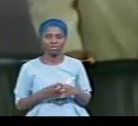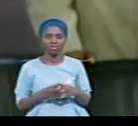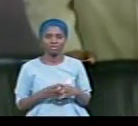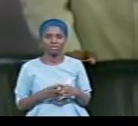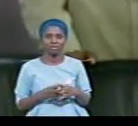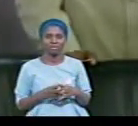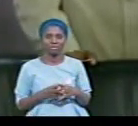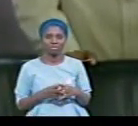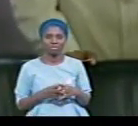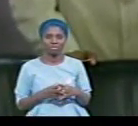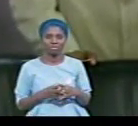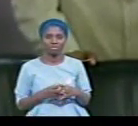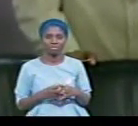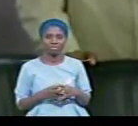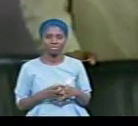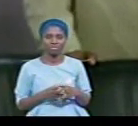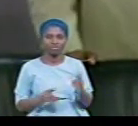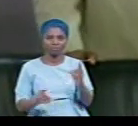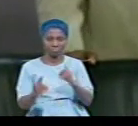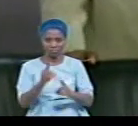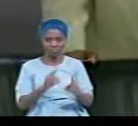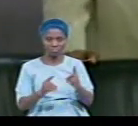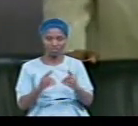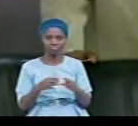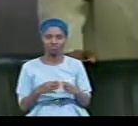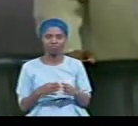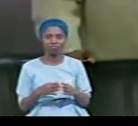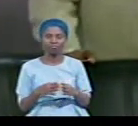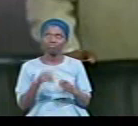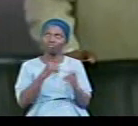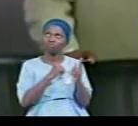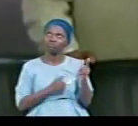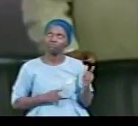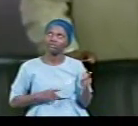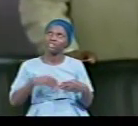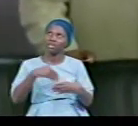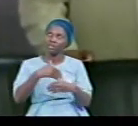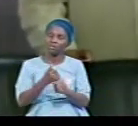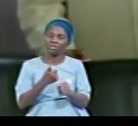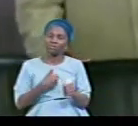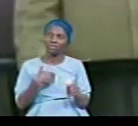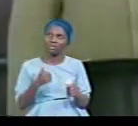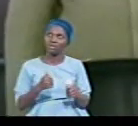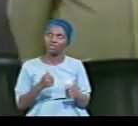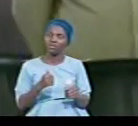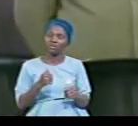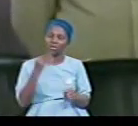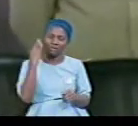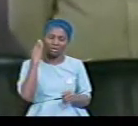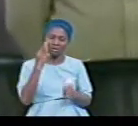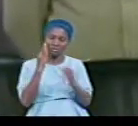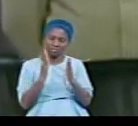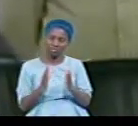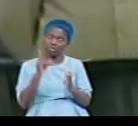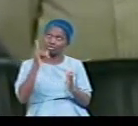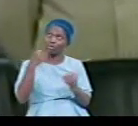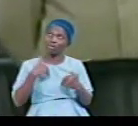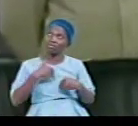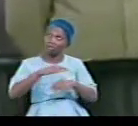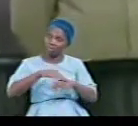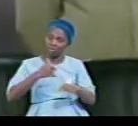Lord, make me the minister that you have called me to be. Give me all I